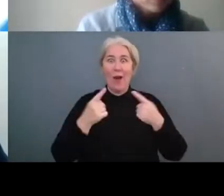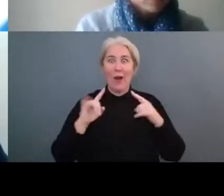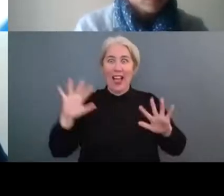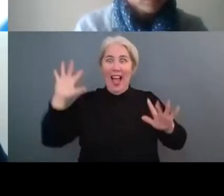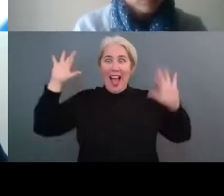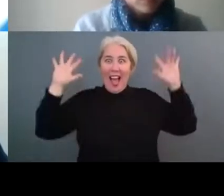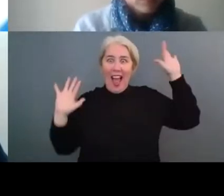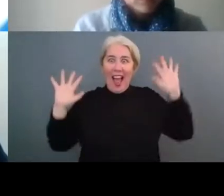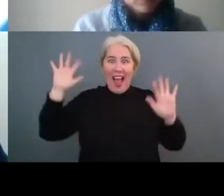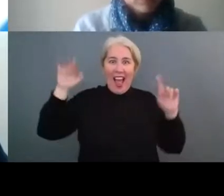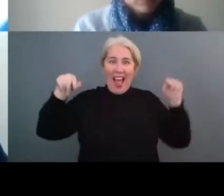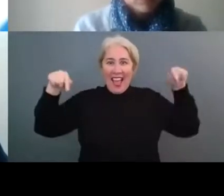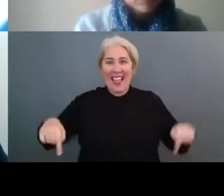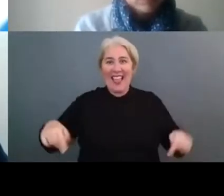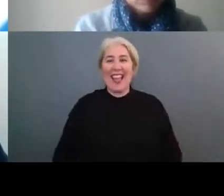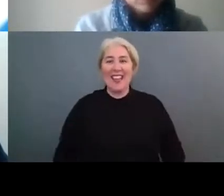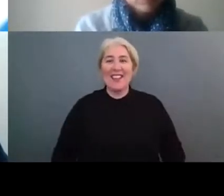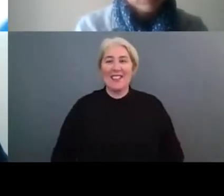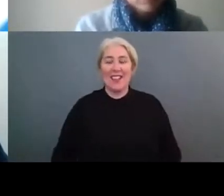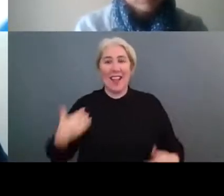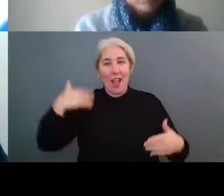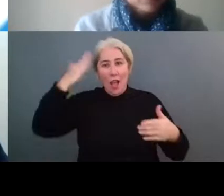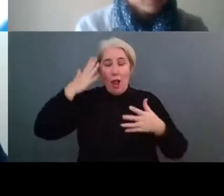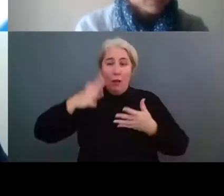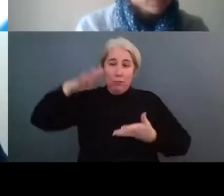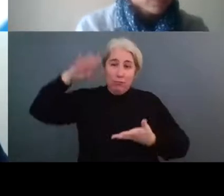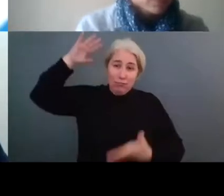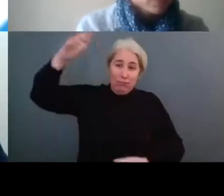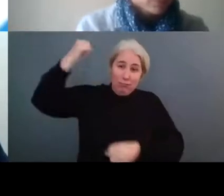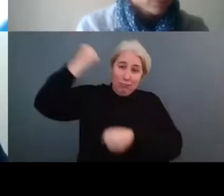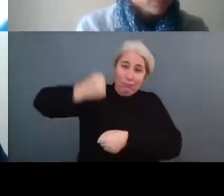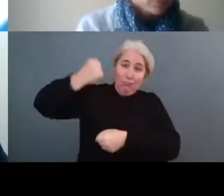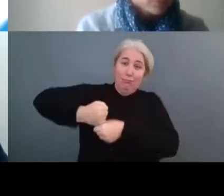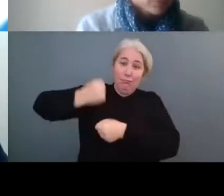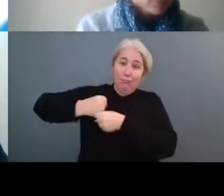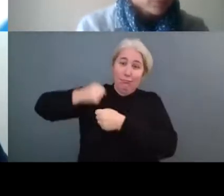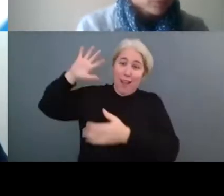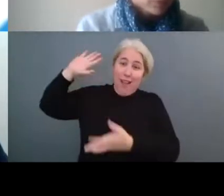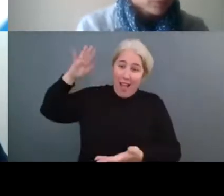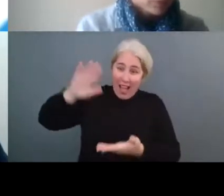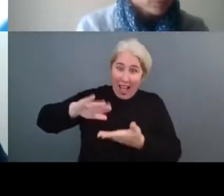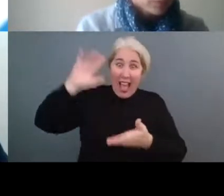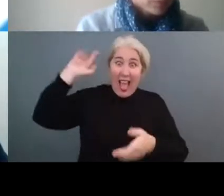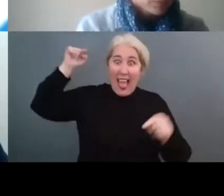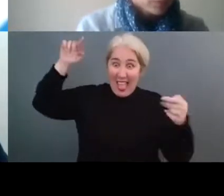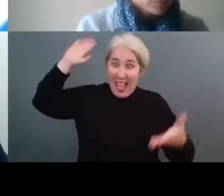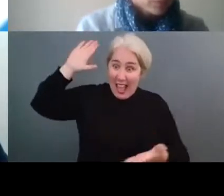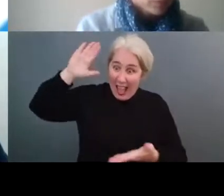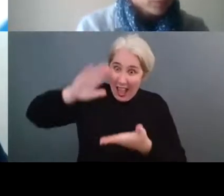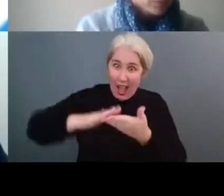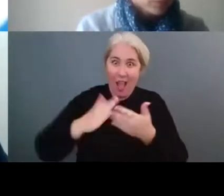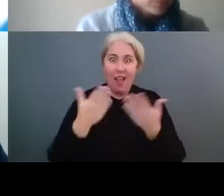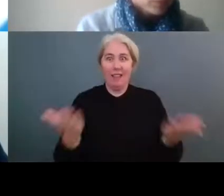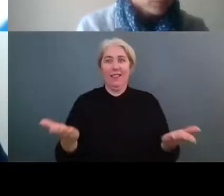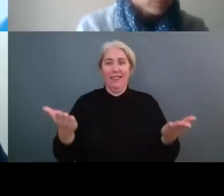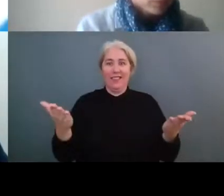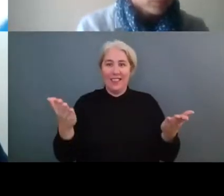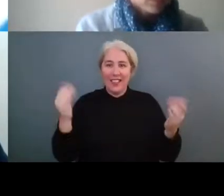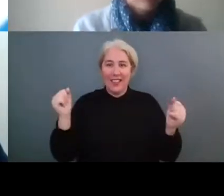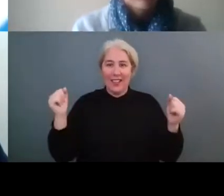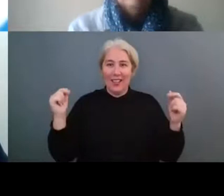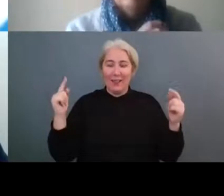the activities, it's a huge work, but it's an amazing experience, I have to say. And we selected